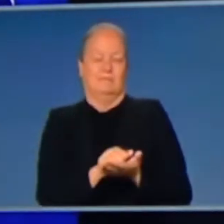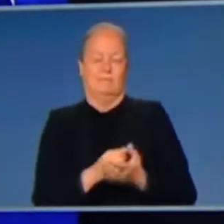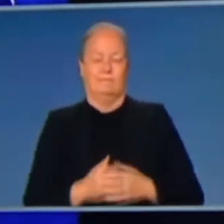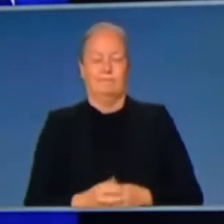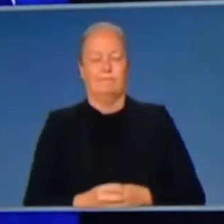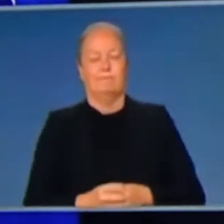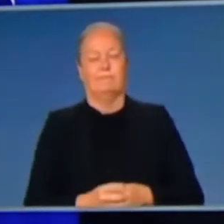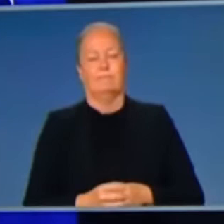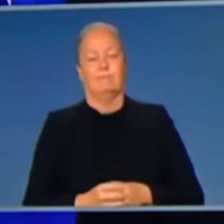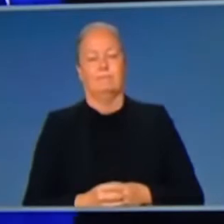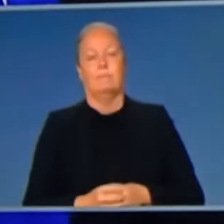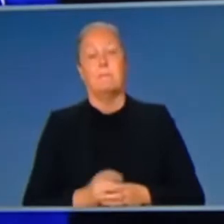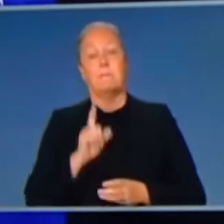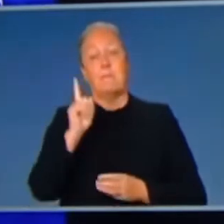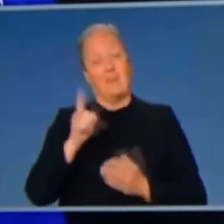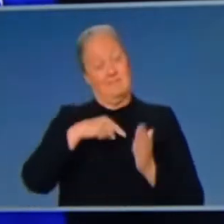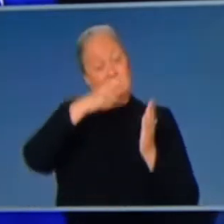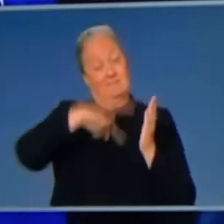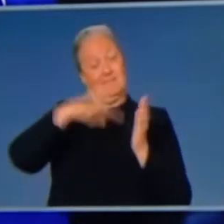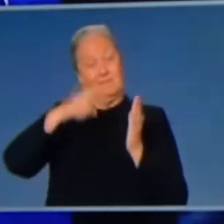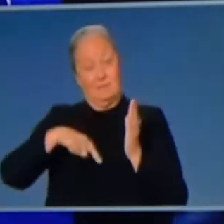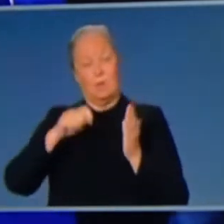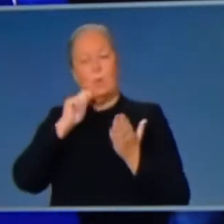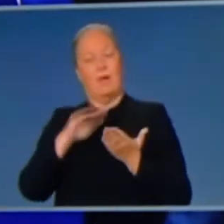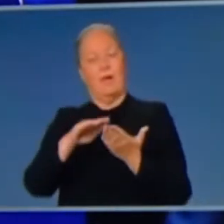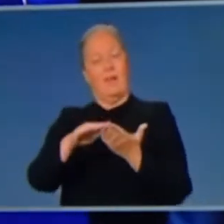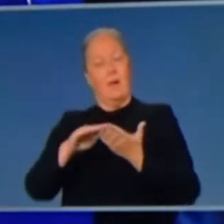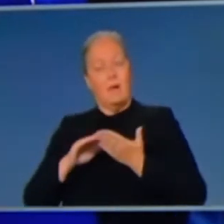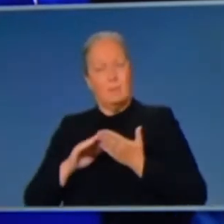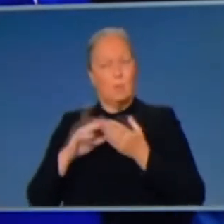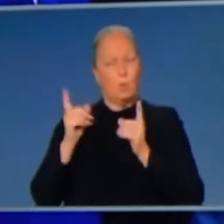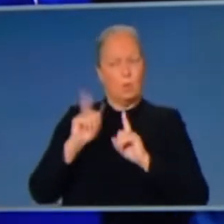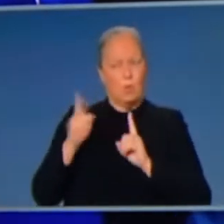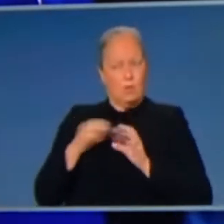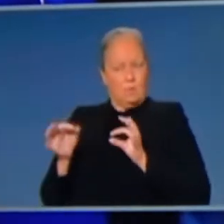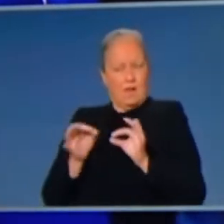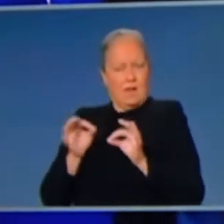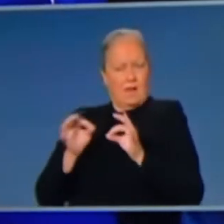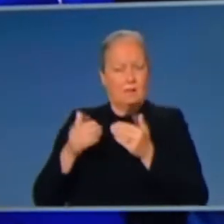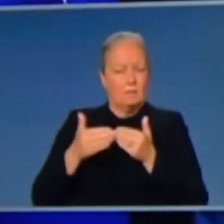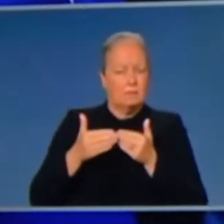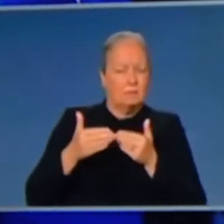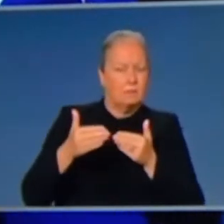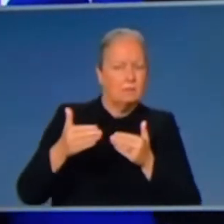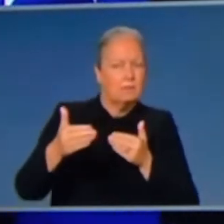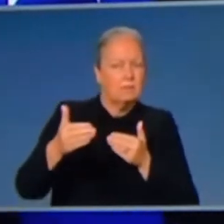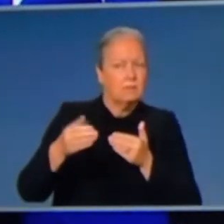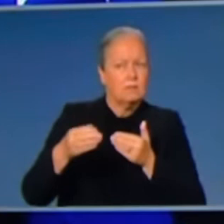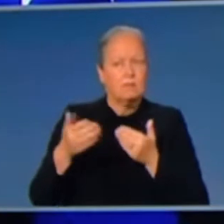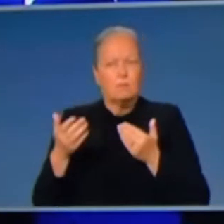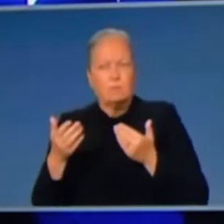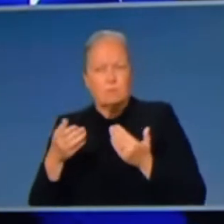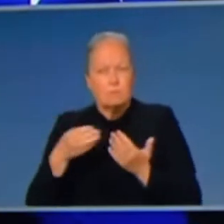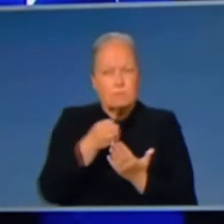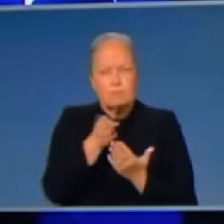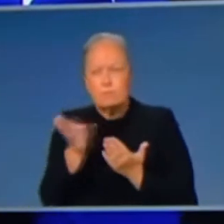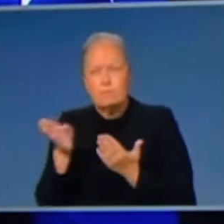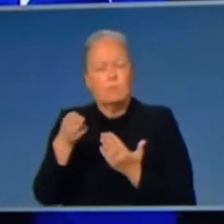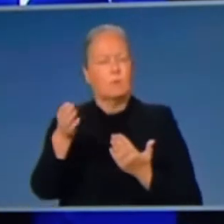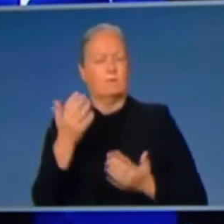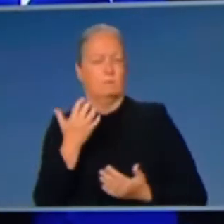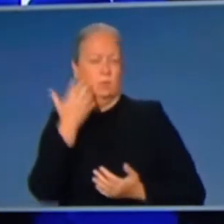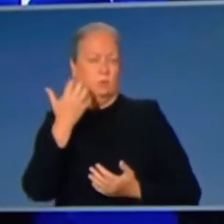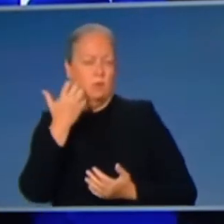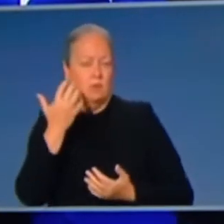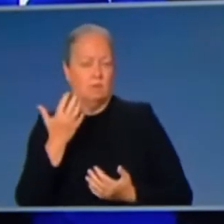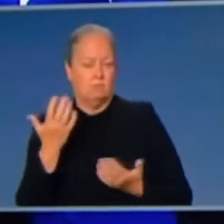But it will help us work through in the future this type of work, particularly when we get more of the Australian case data incorporated into